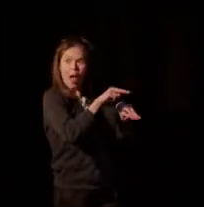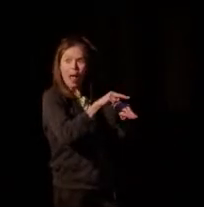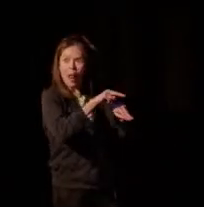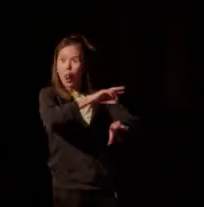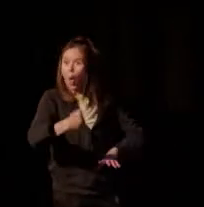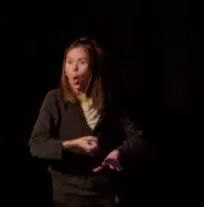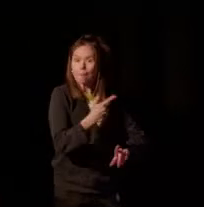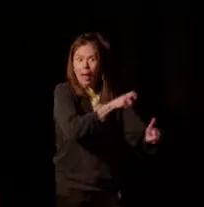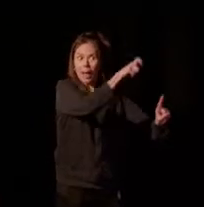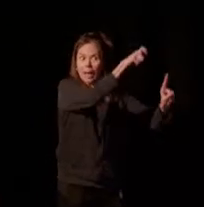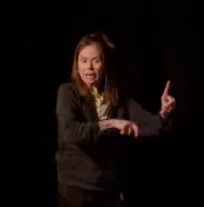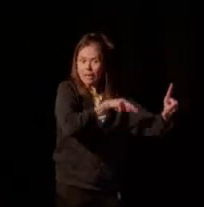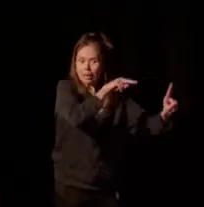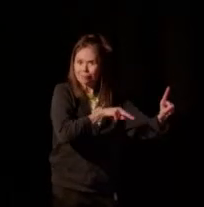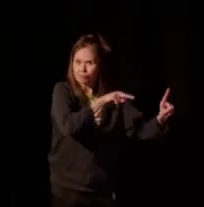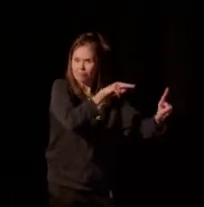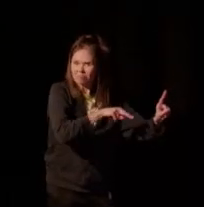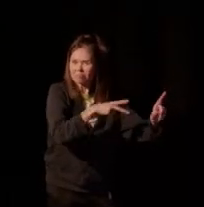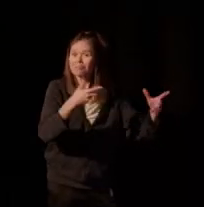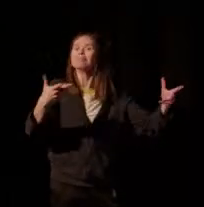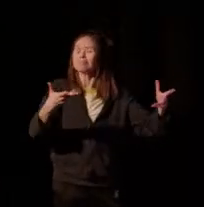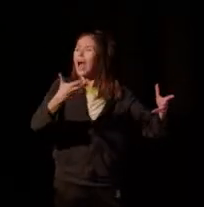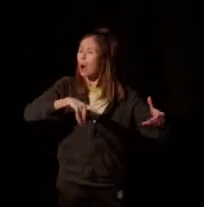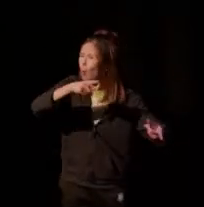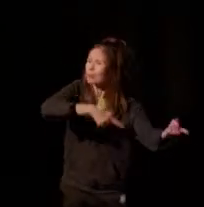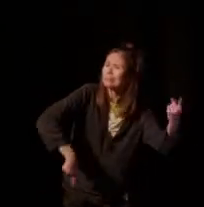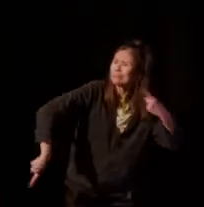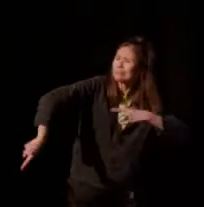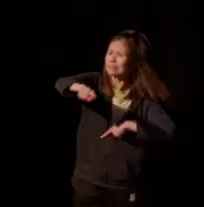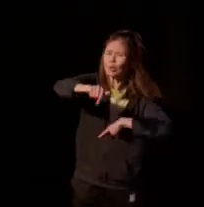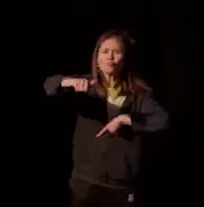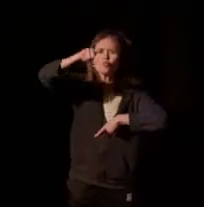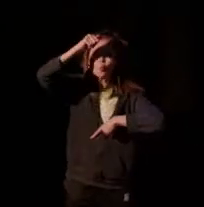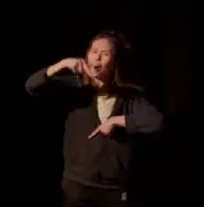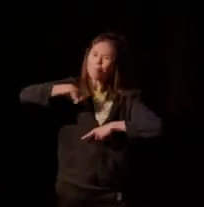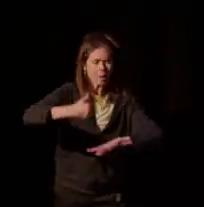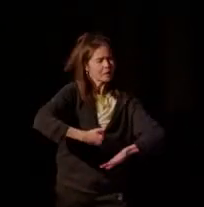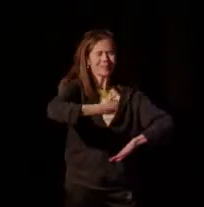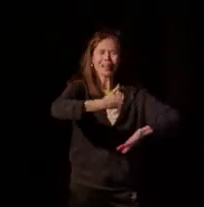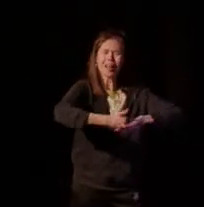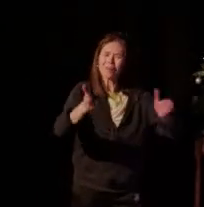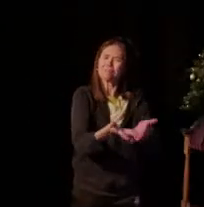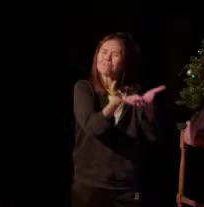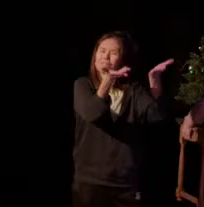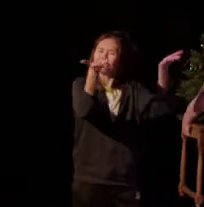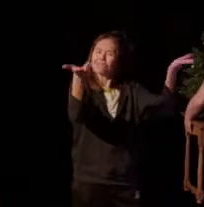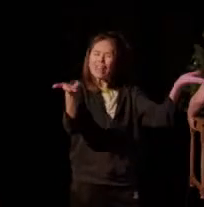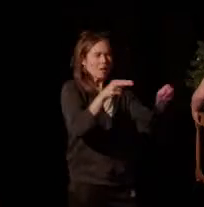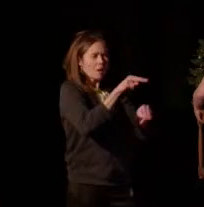as she has been publicly accused, so shall she have a just and open trial.